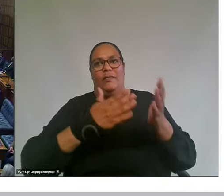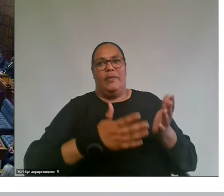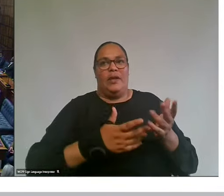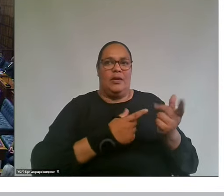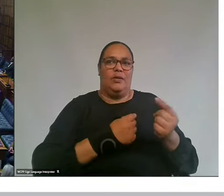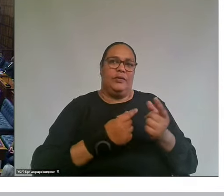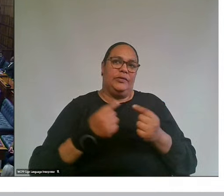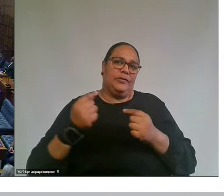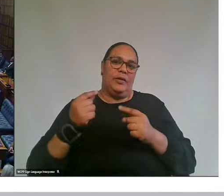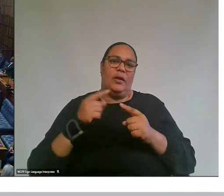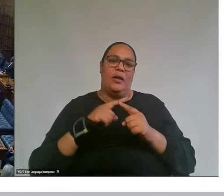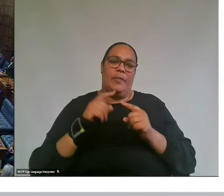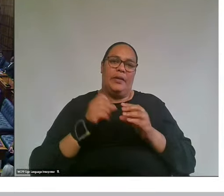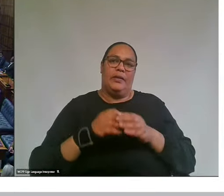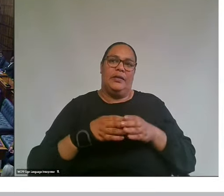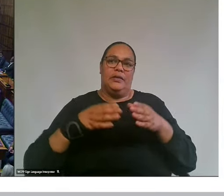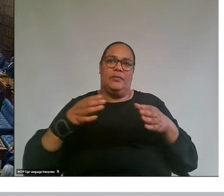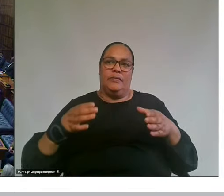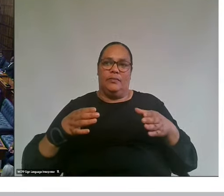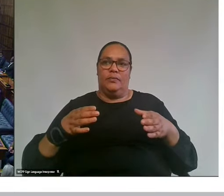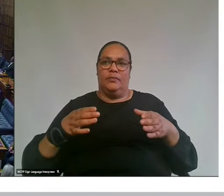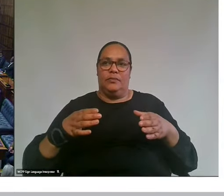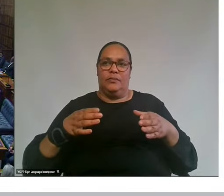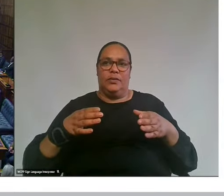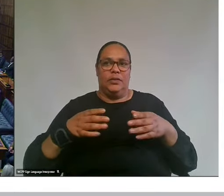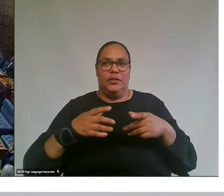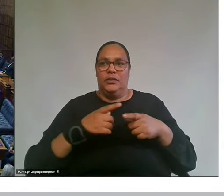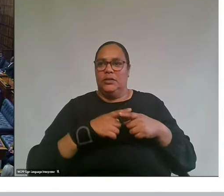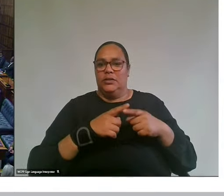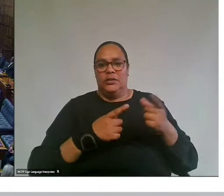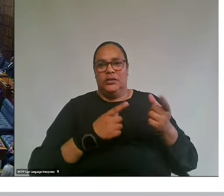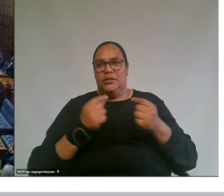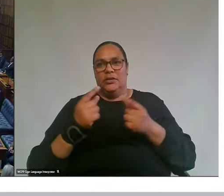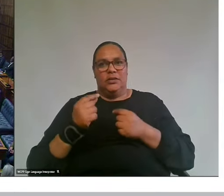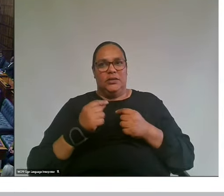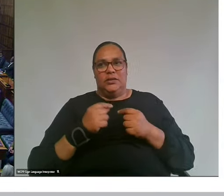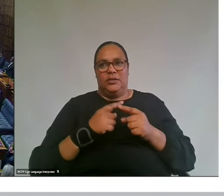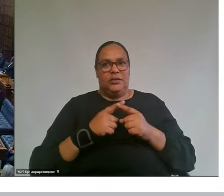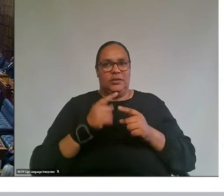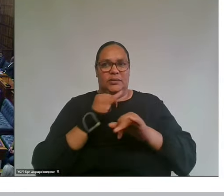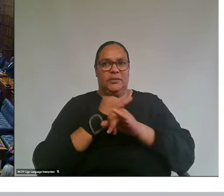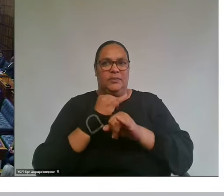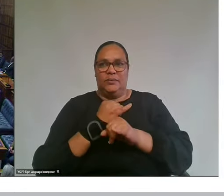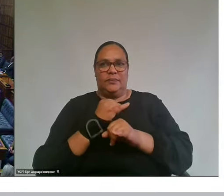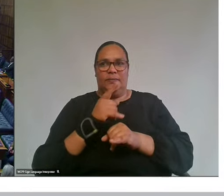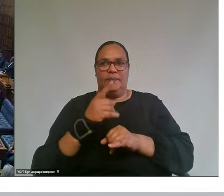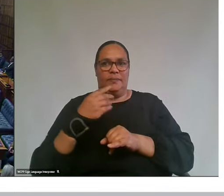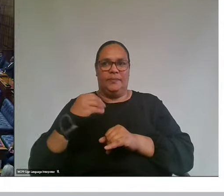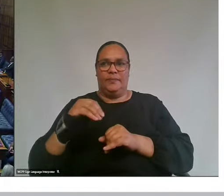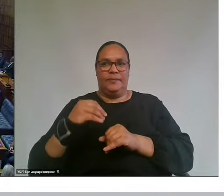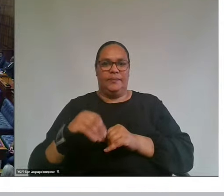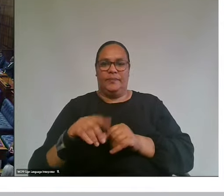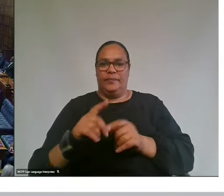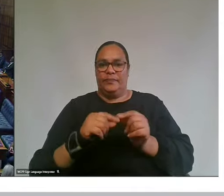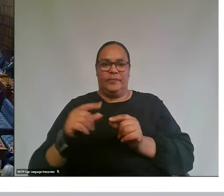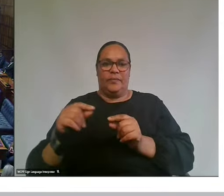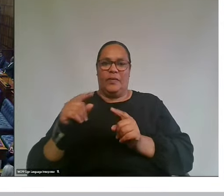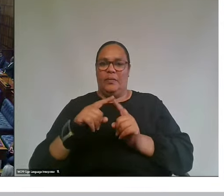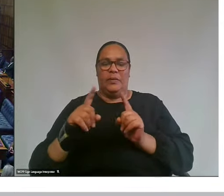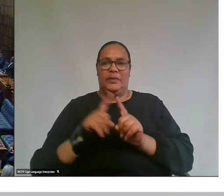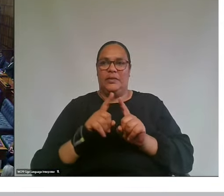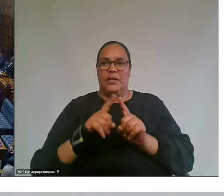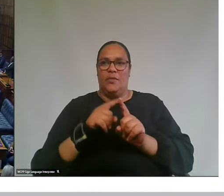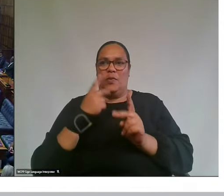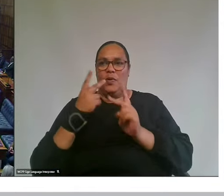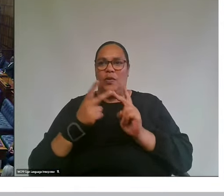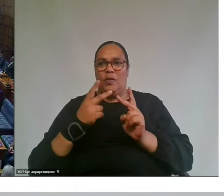government okay and expand also on that one so that we're going to be doing on on on on a Enterprise component and also we're going to look